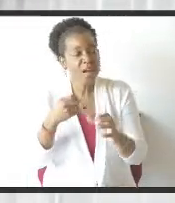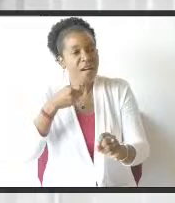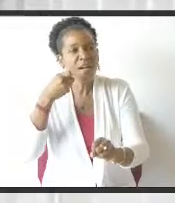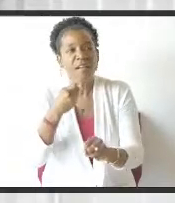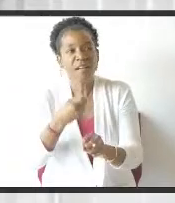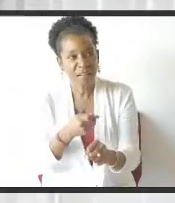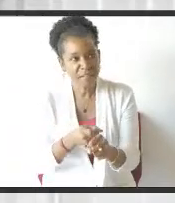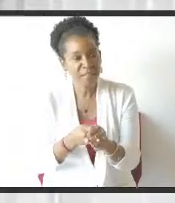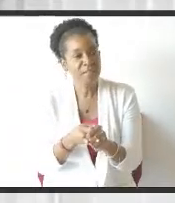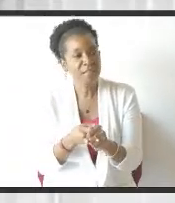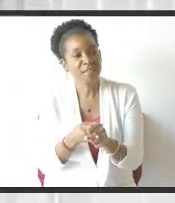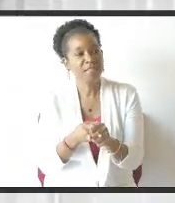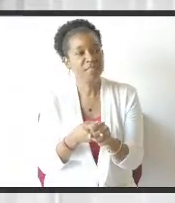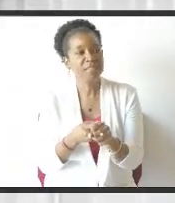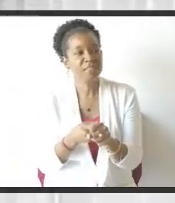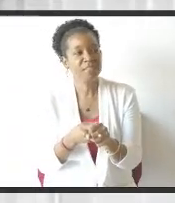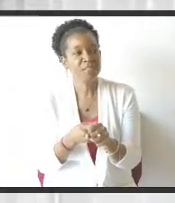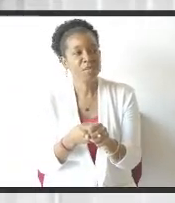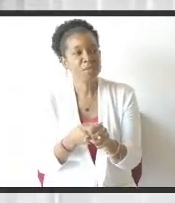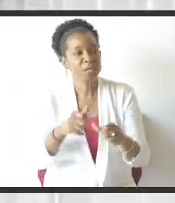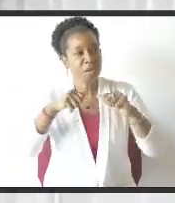Are you just a dreamer?